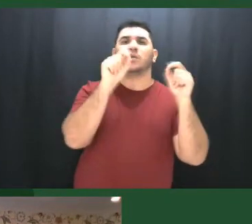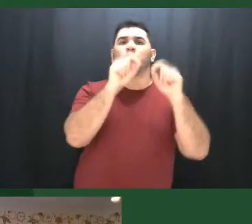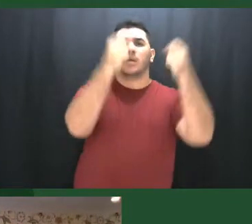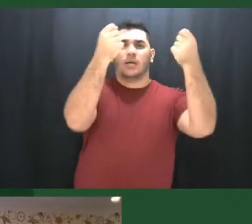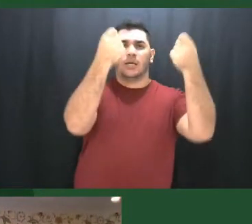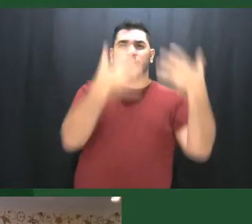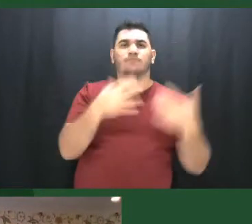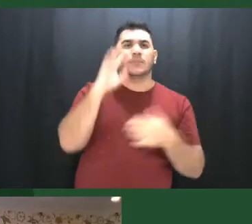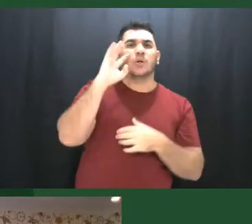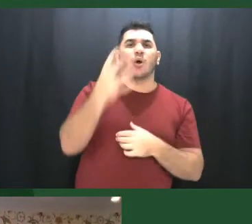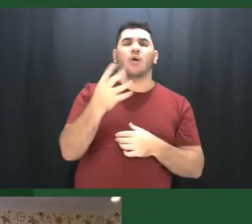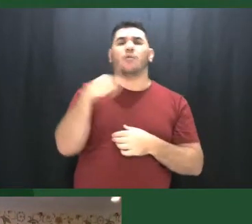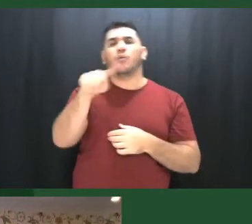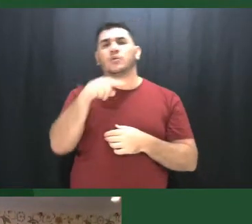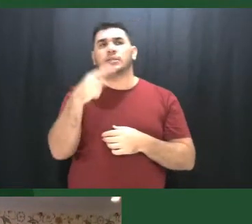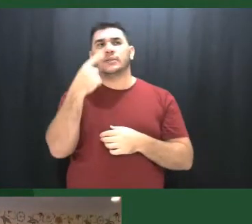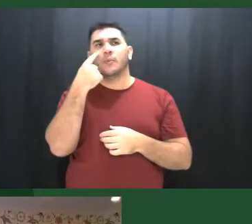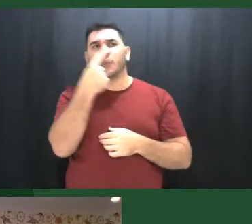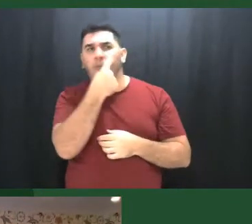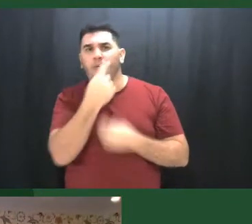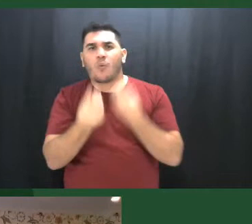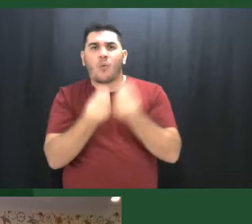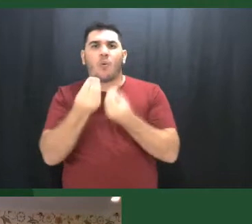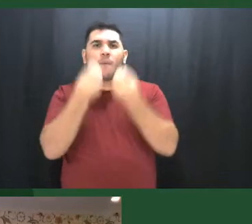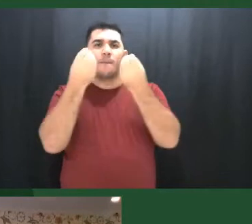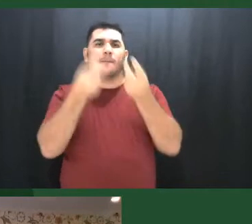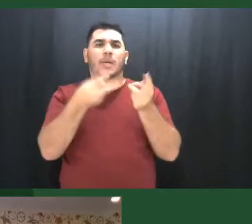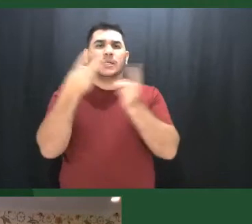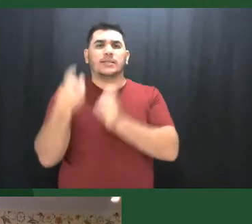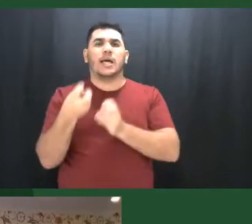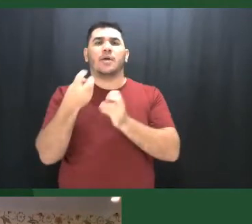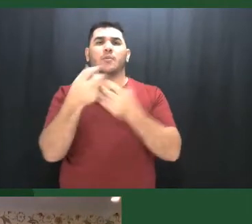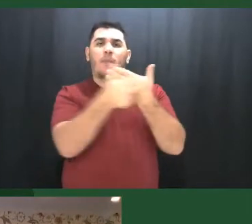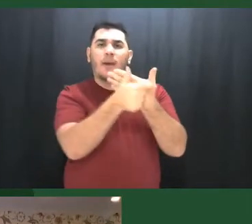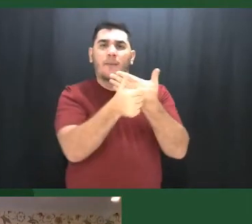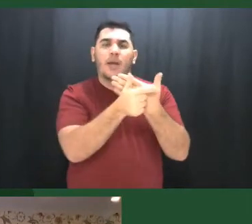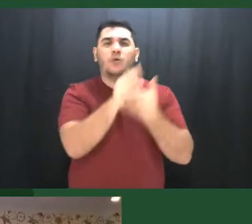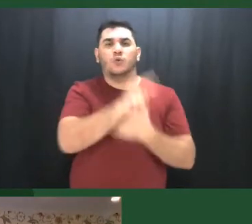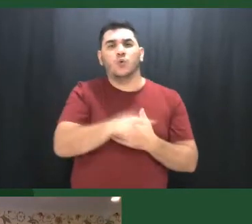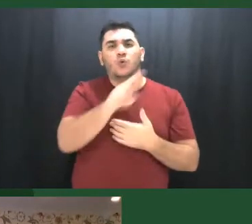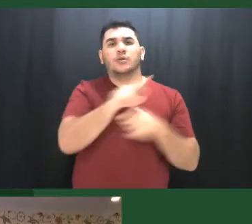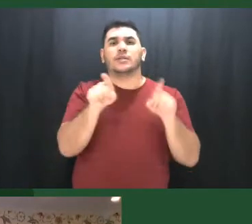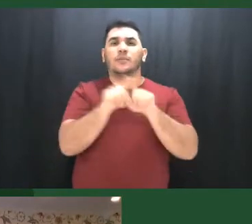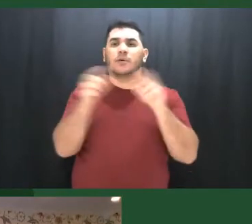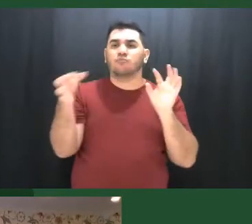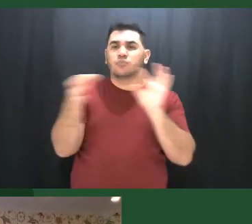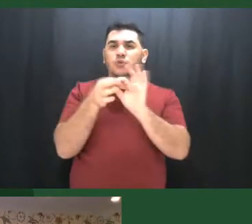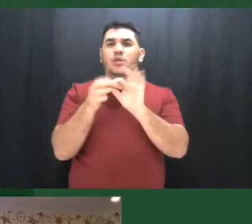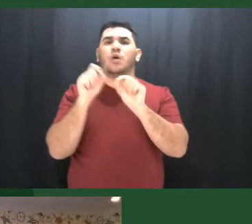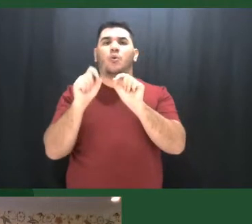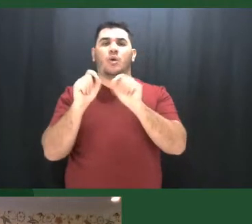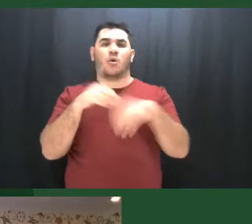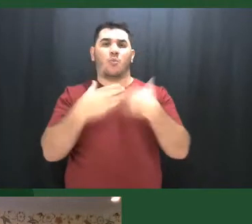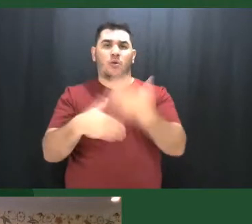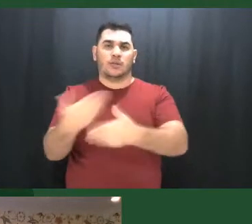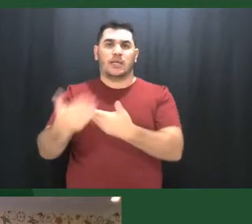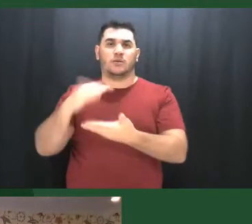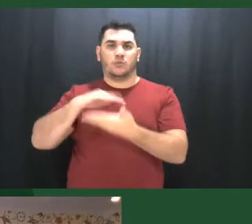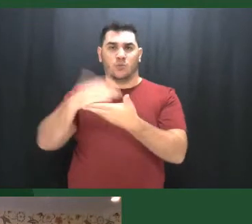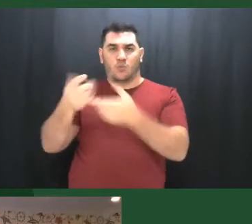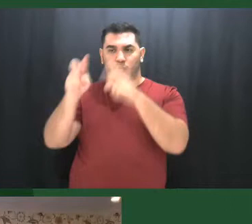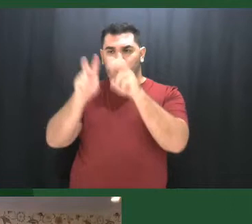see explainability would play a role in a tighter connection human-computer process?